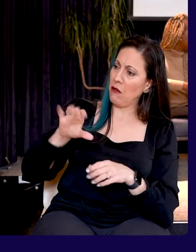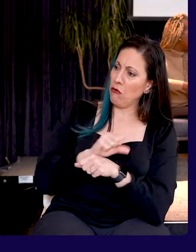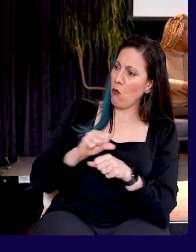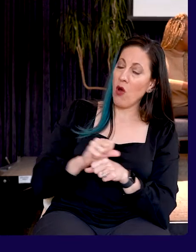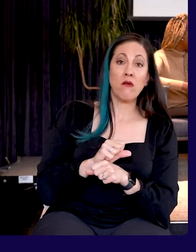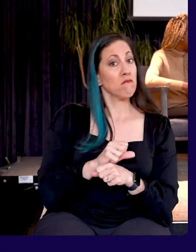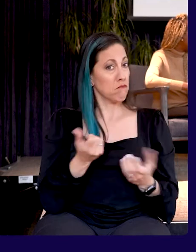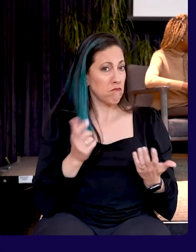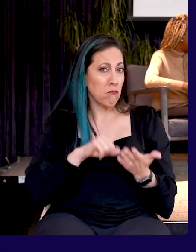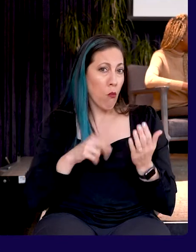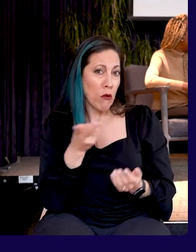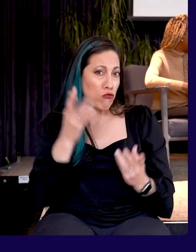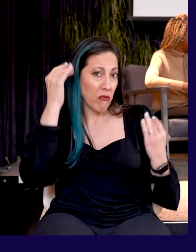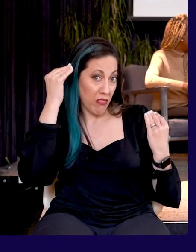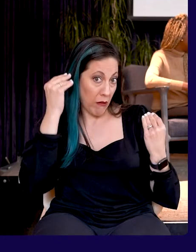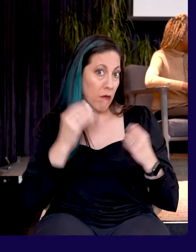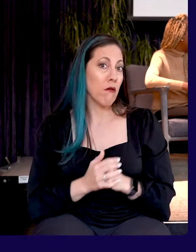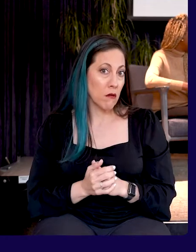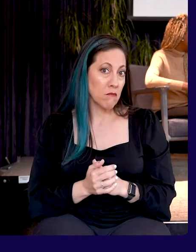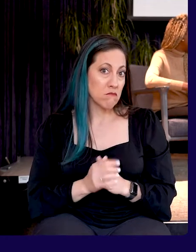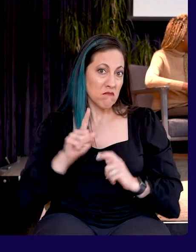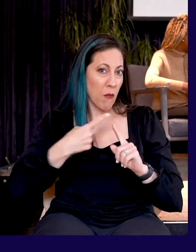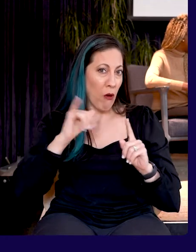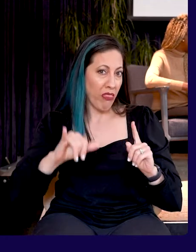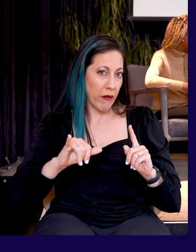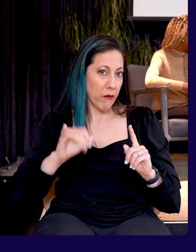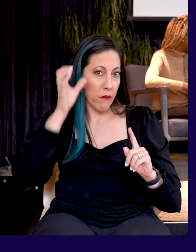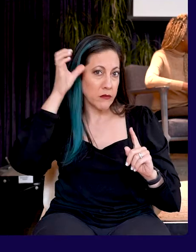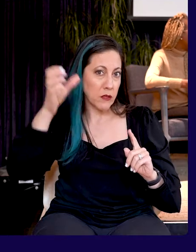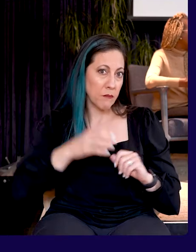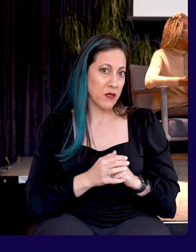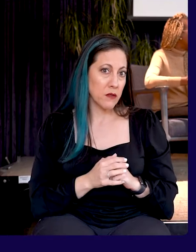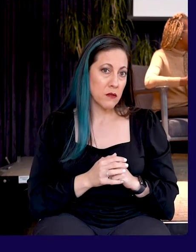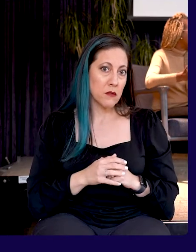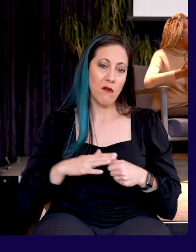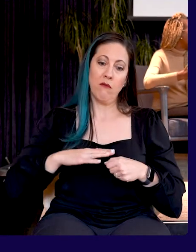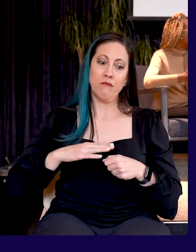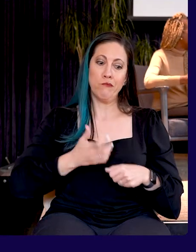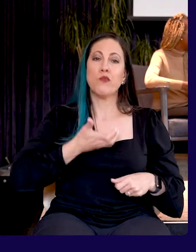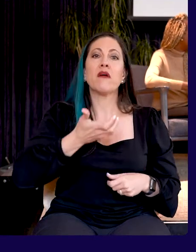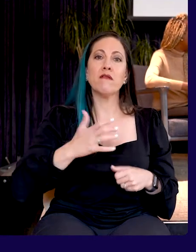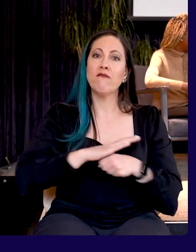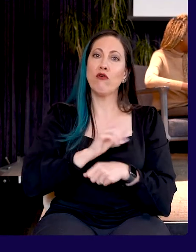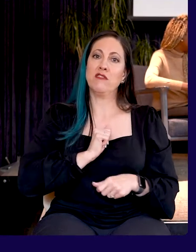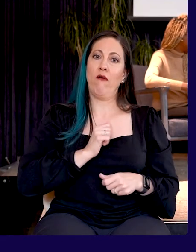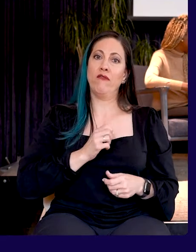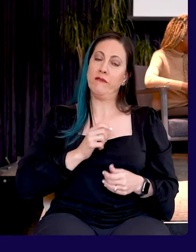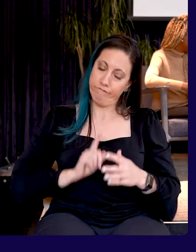to work? I wonder what thoughts both of you have on the idea of lived experience at work and bringing your full self to